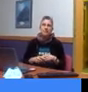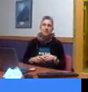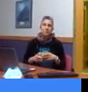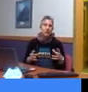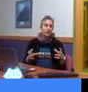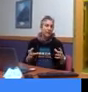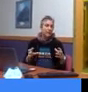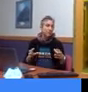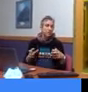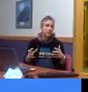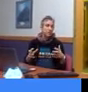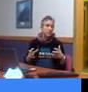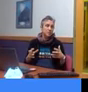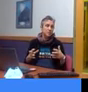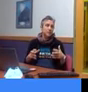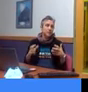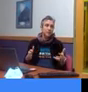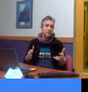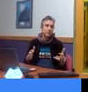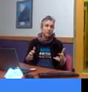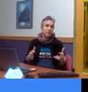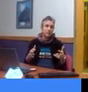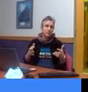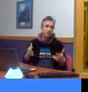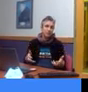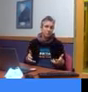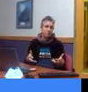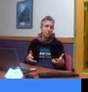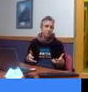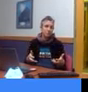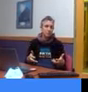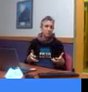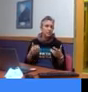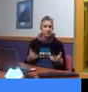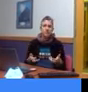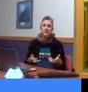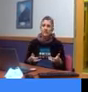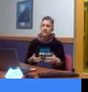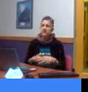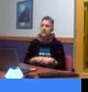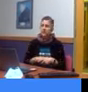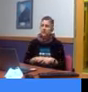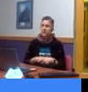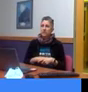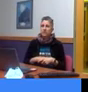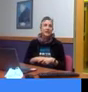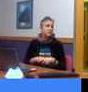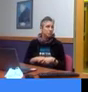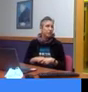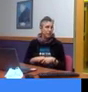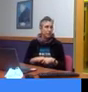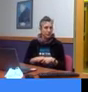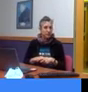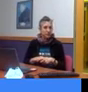There's even a way of having patients tilt their pelvis down as far as possible to make the placement of the speculum